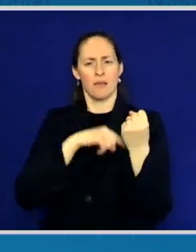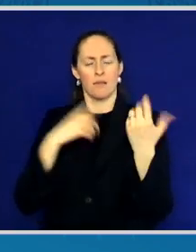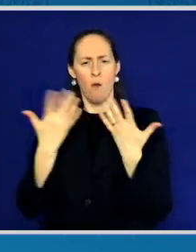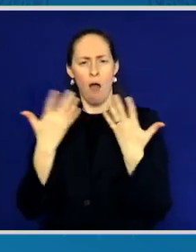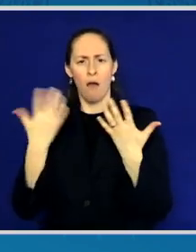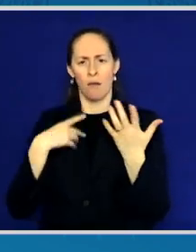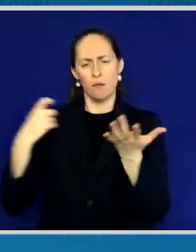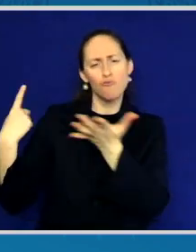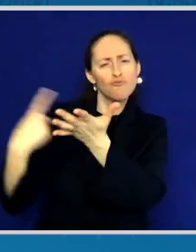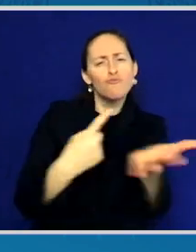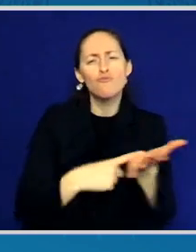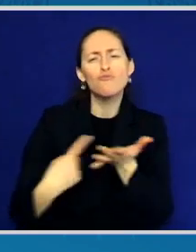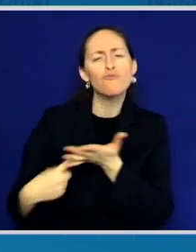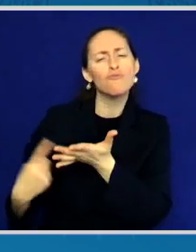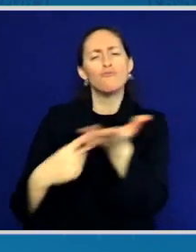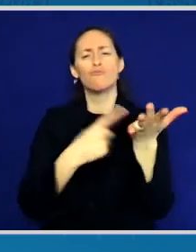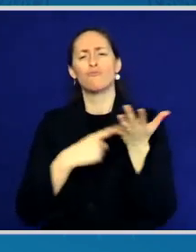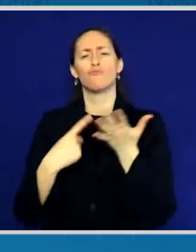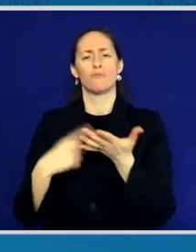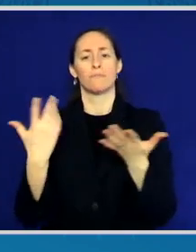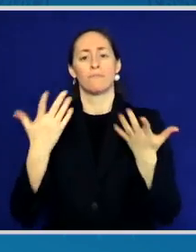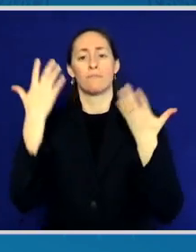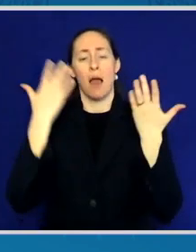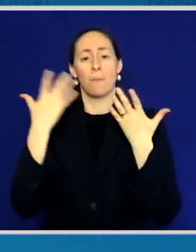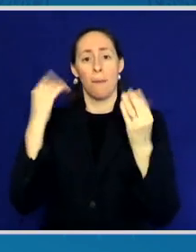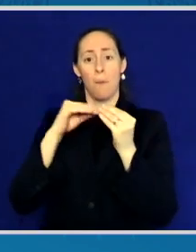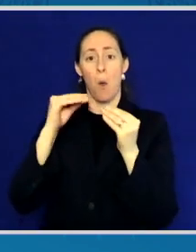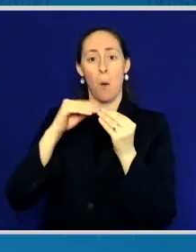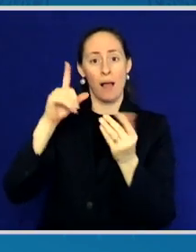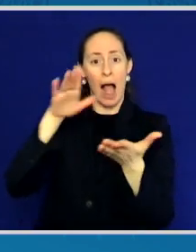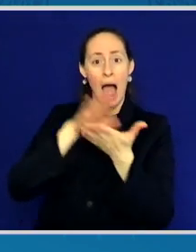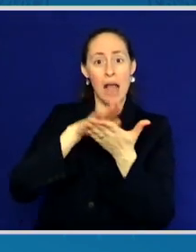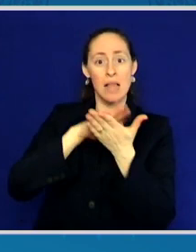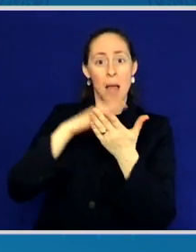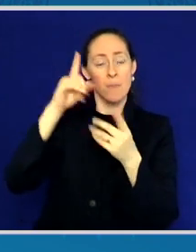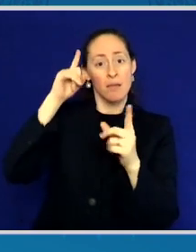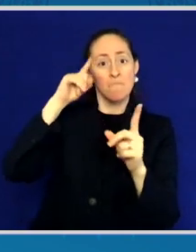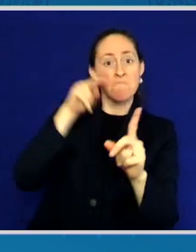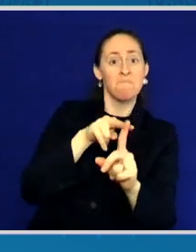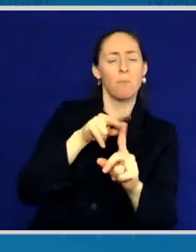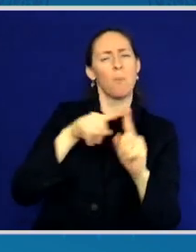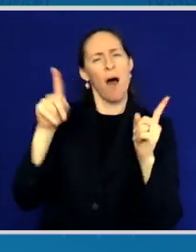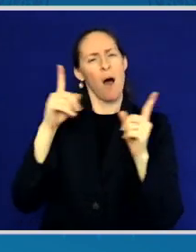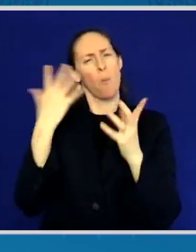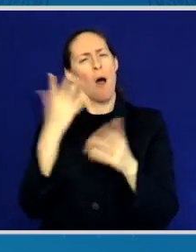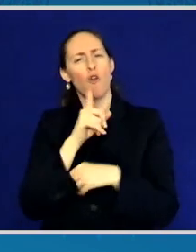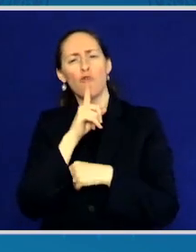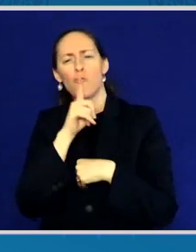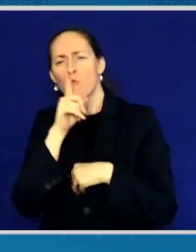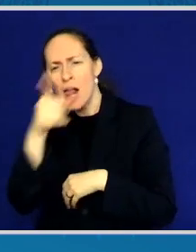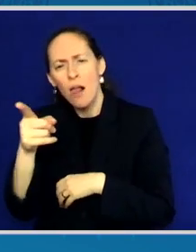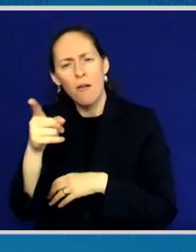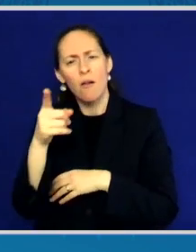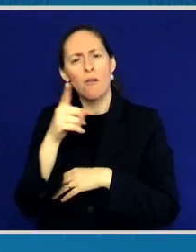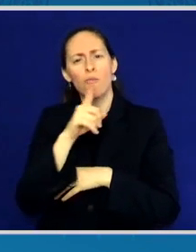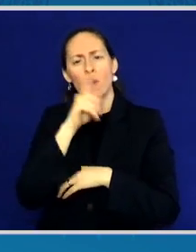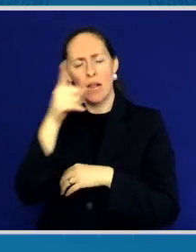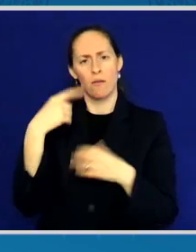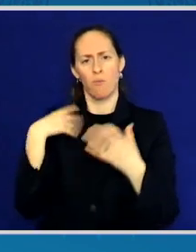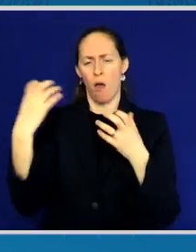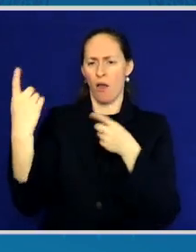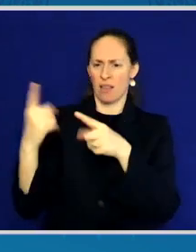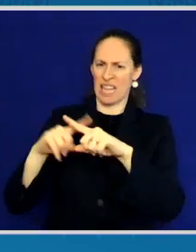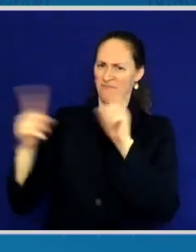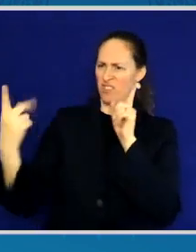academic, but it's real. This is where you want to be able to see people who are different from you, people who dress differently, who